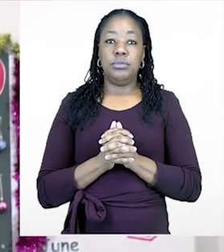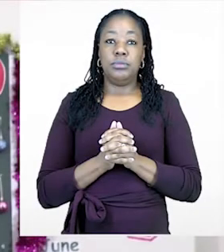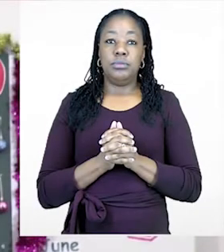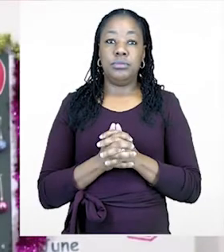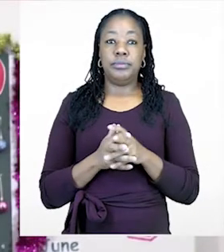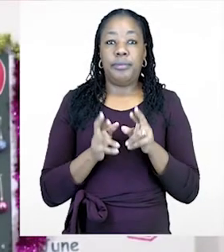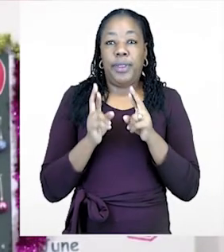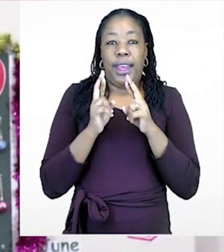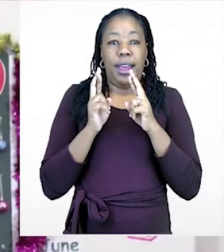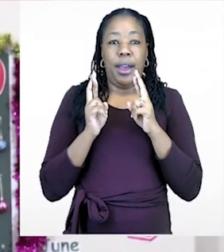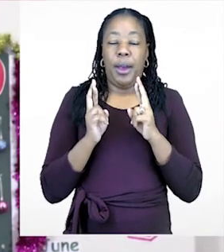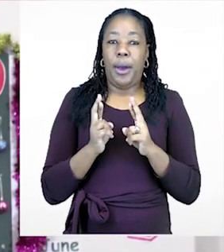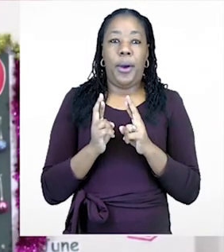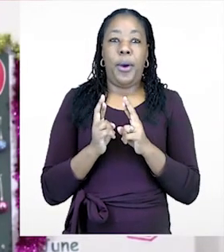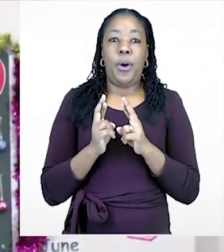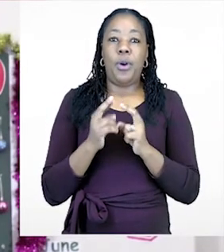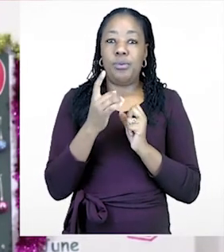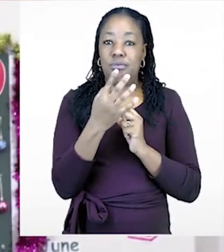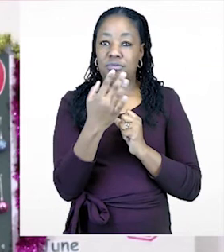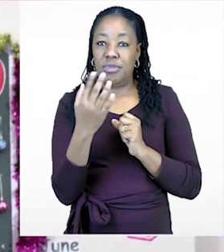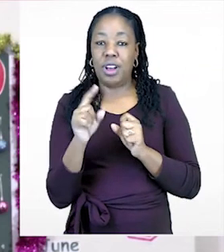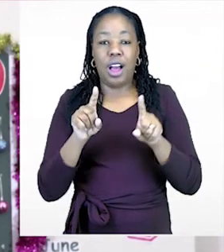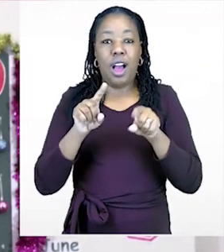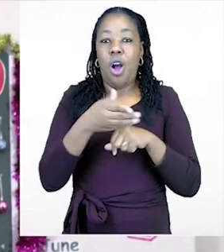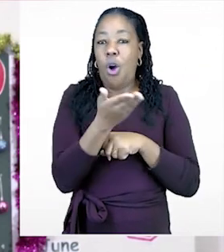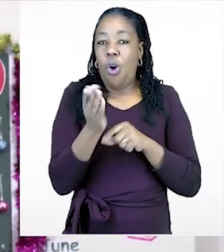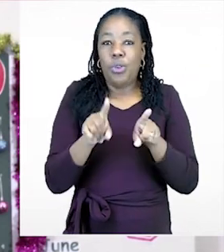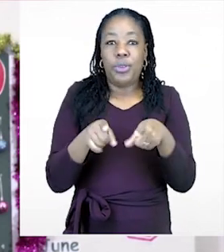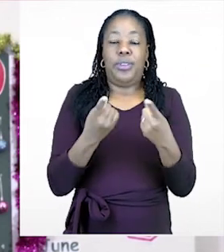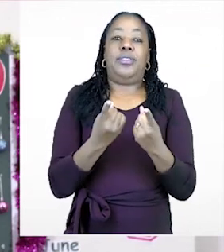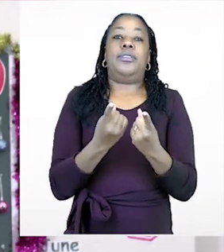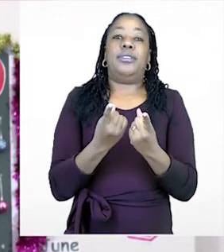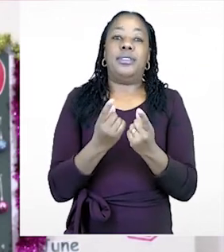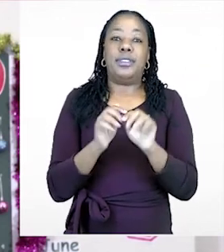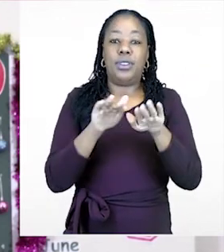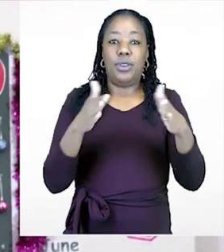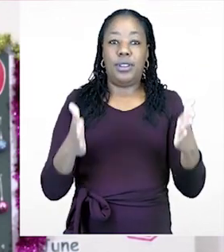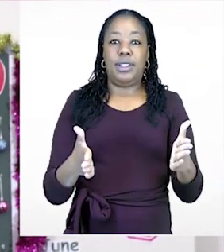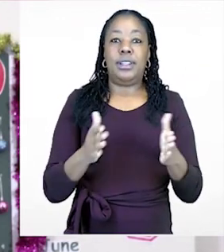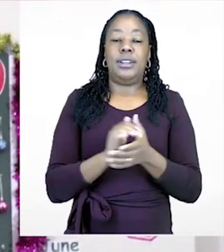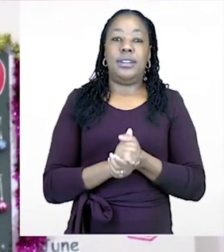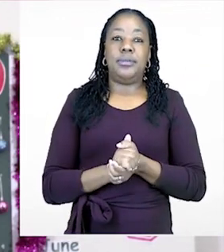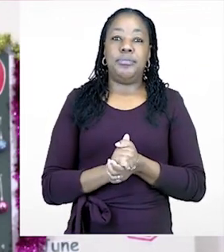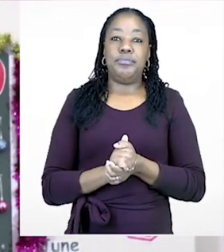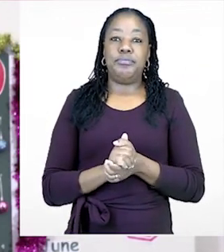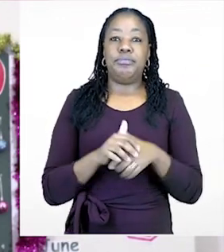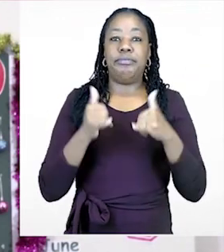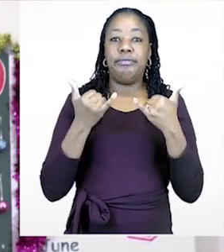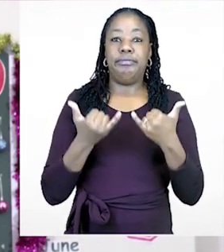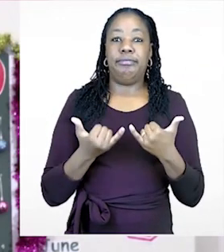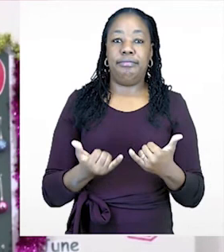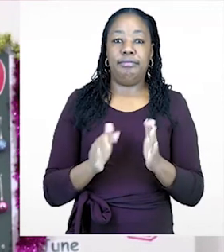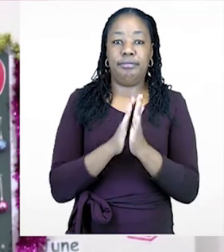I hope you managed to find everything on the table as well as to count everything correctly. Now let us take a look at the